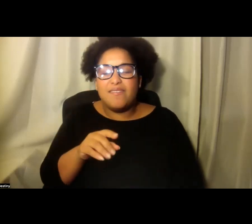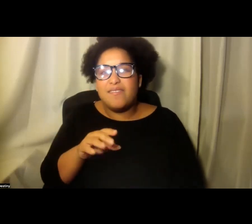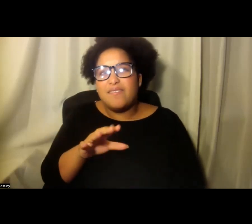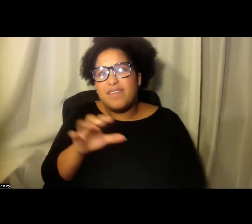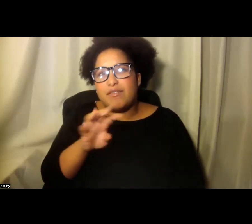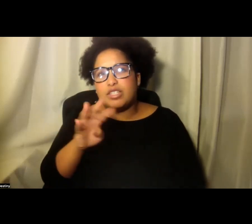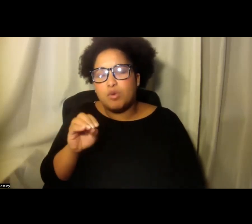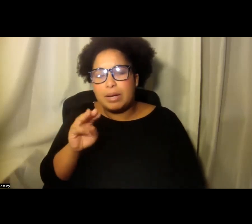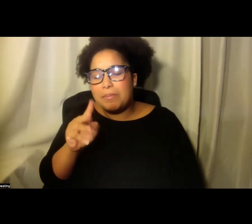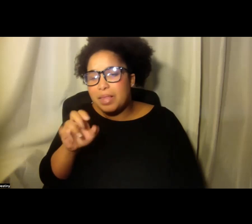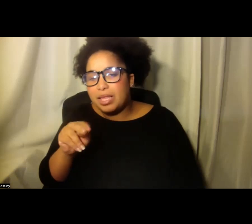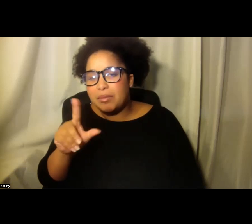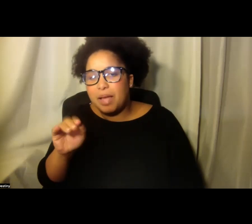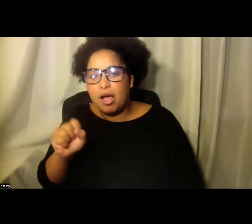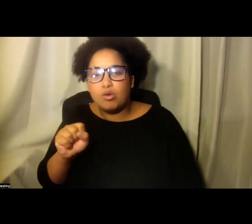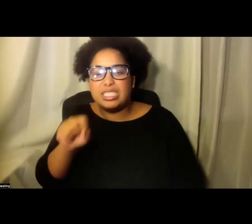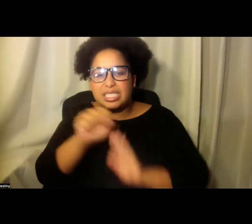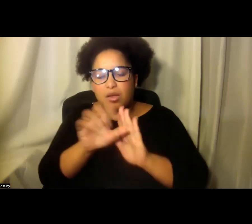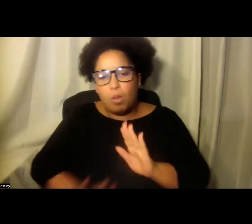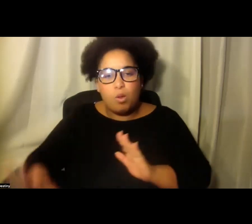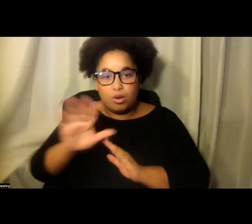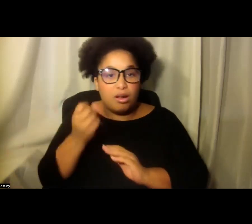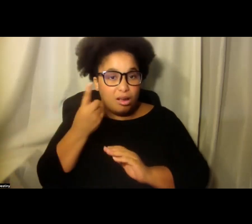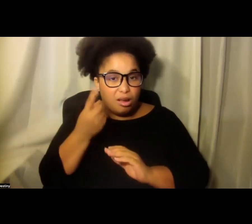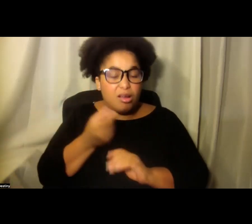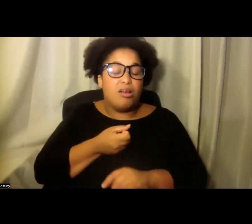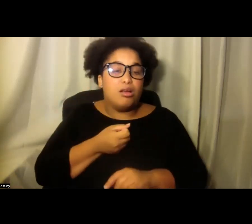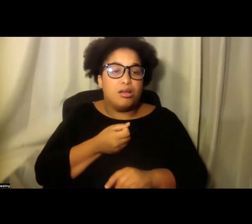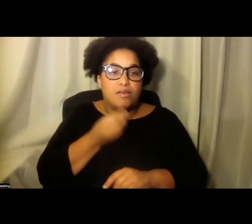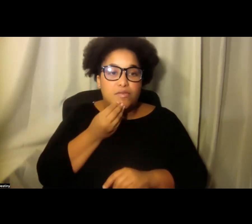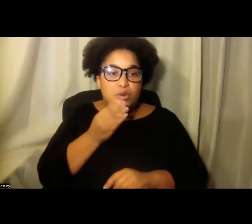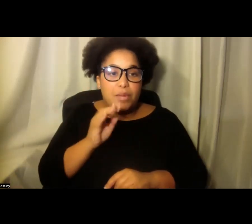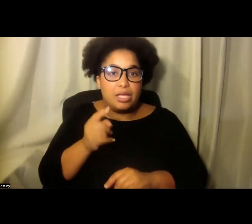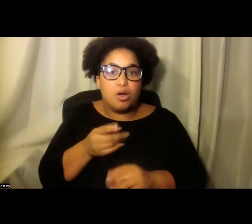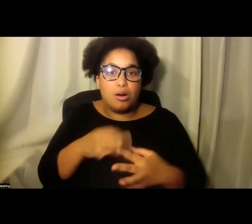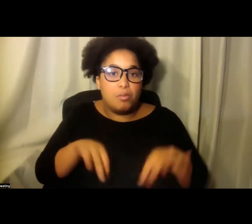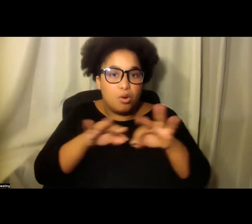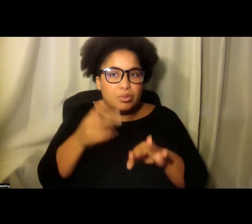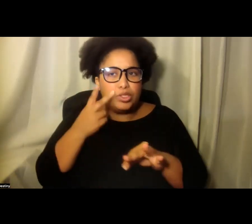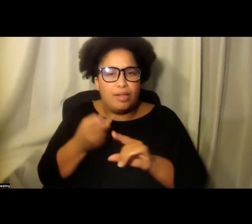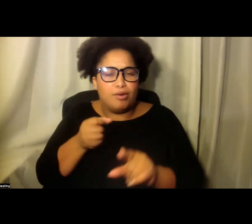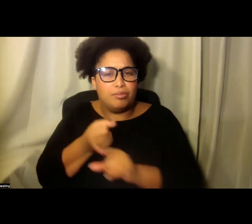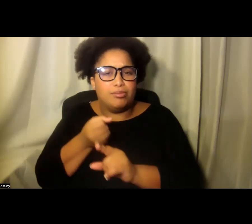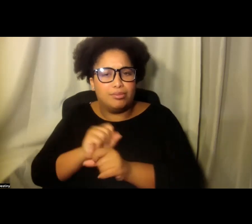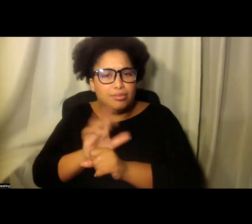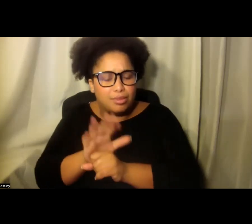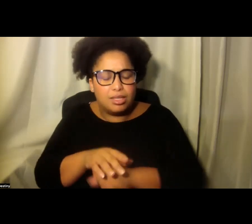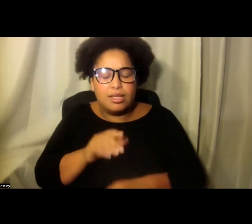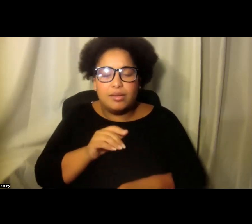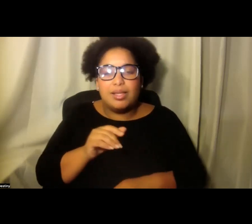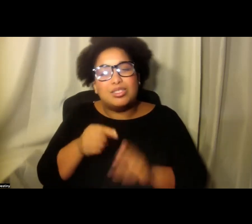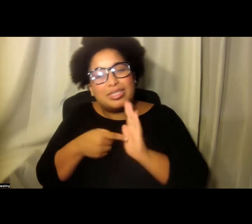food across the state. And as the pandemic showed us, food banks are really critical. So that was, again, we're giving you examples of food banks, but it's not the only